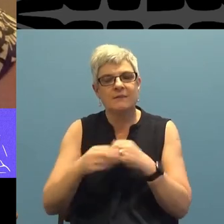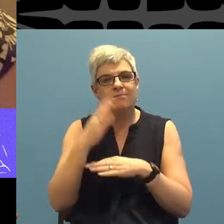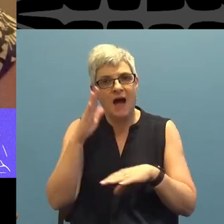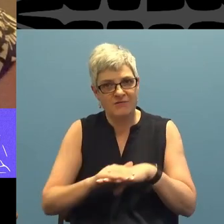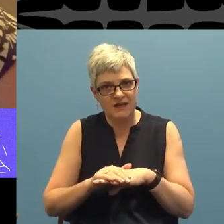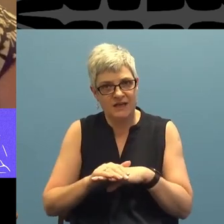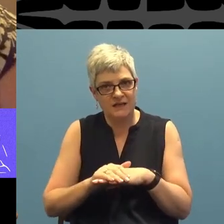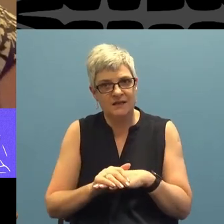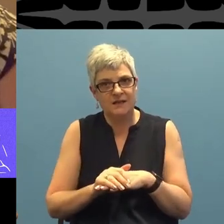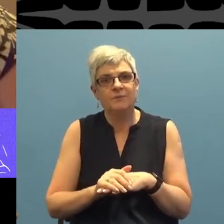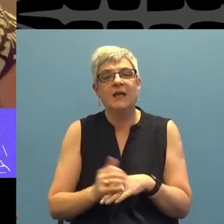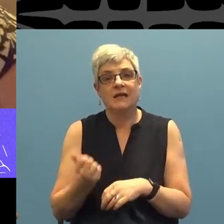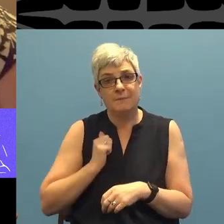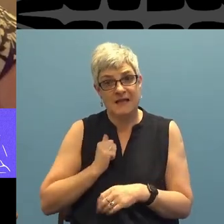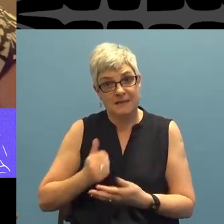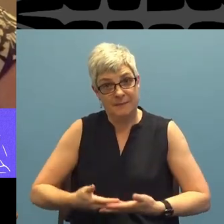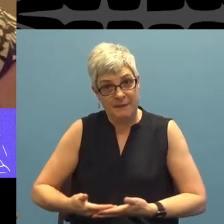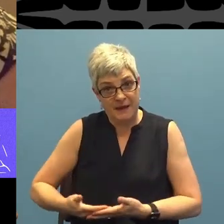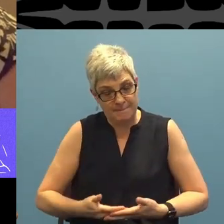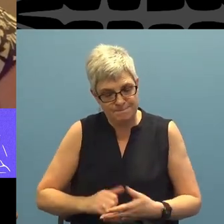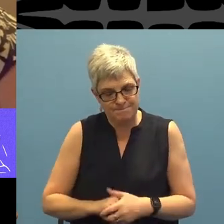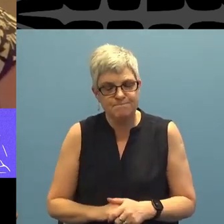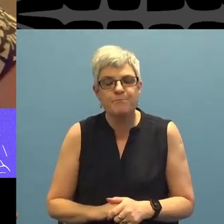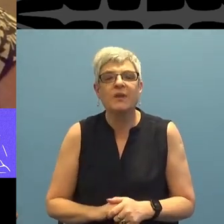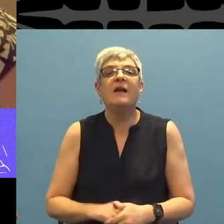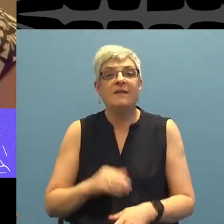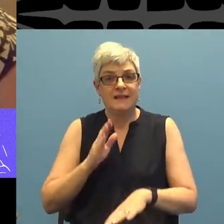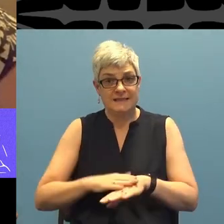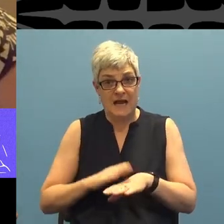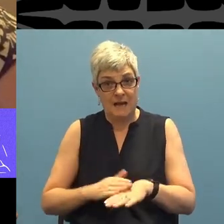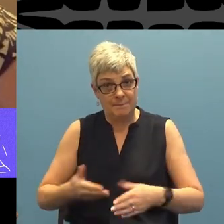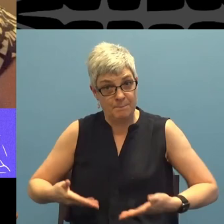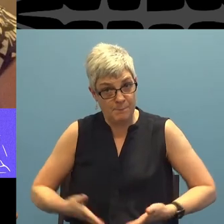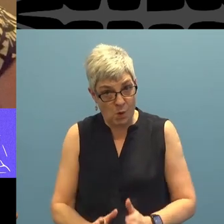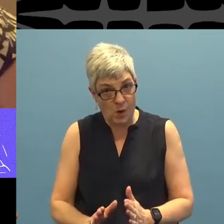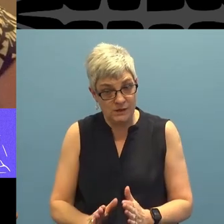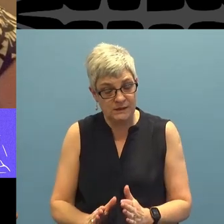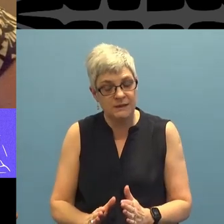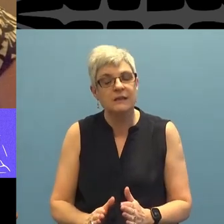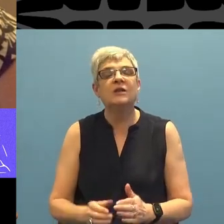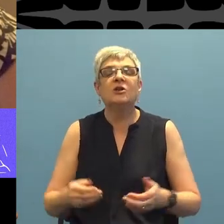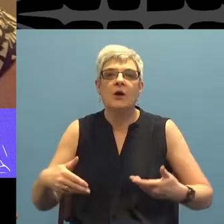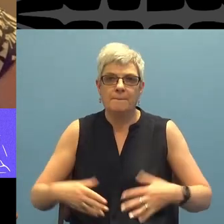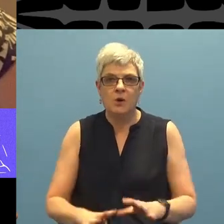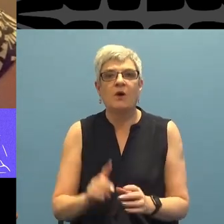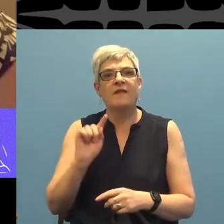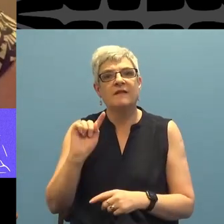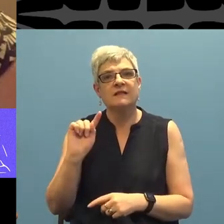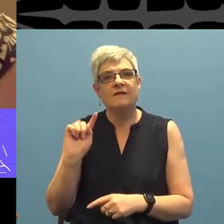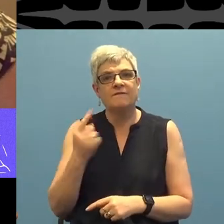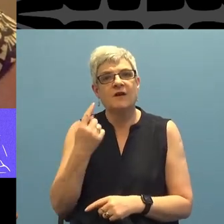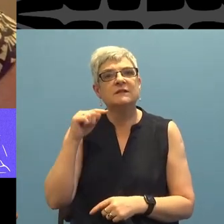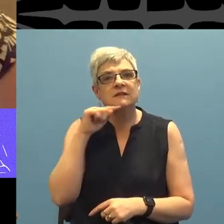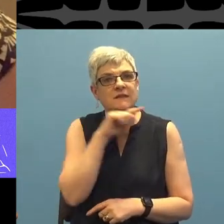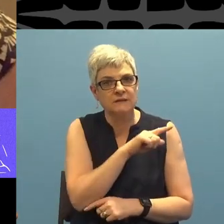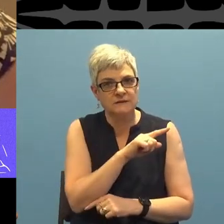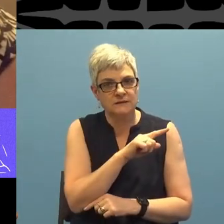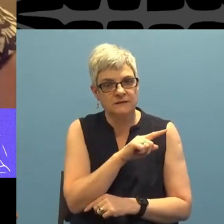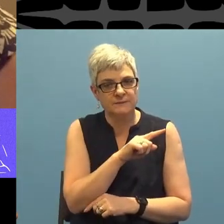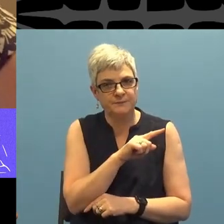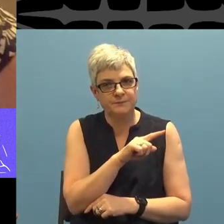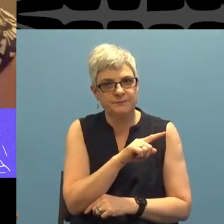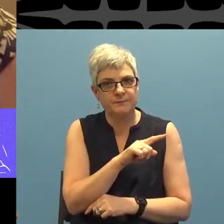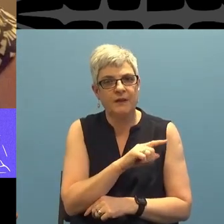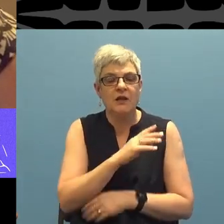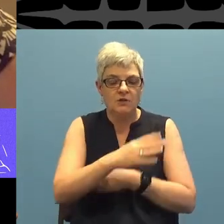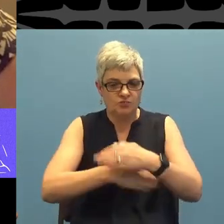child. While they were there, the time came for the baby to be born, and she gave birth to her firstborn, a son.